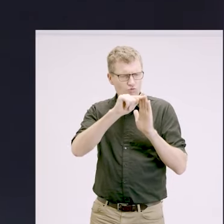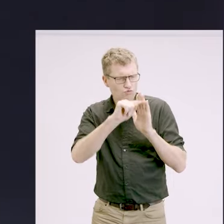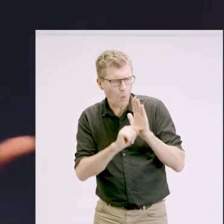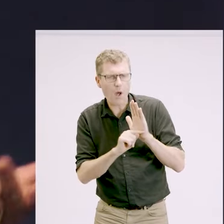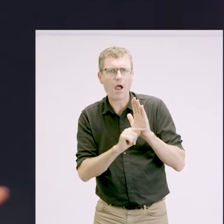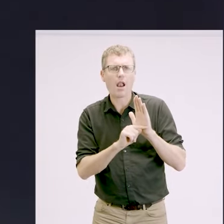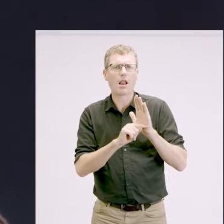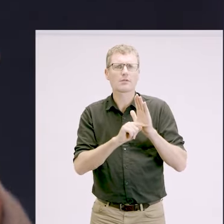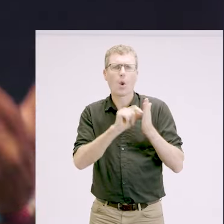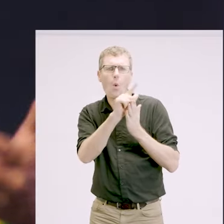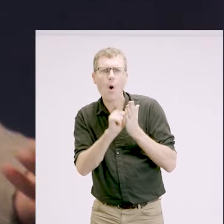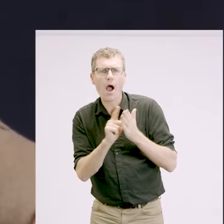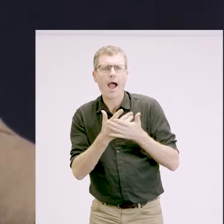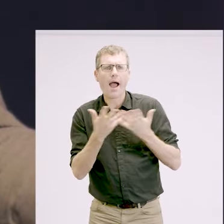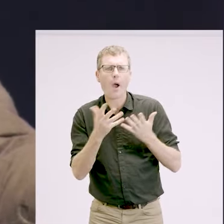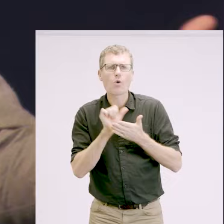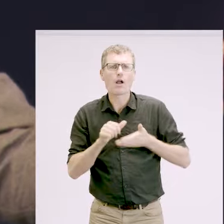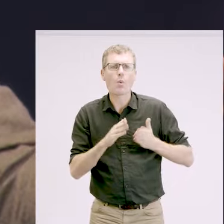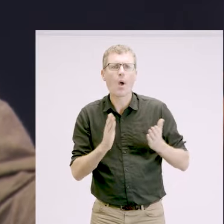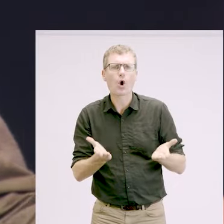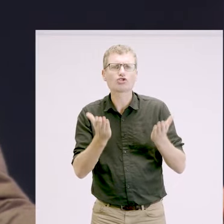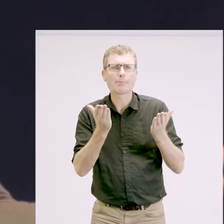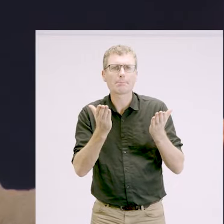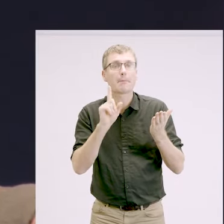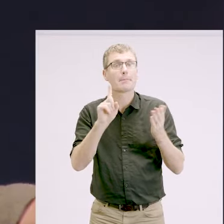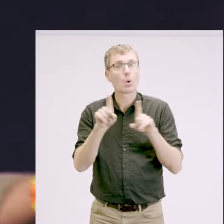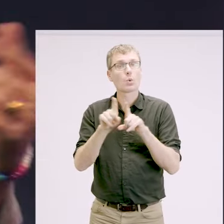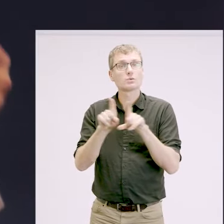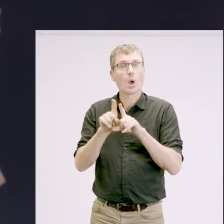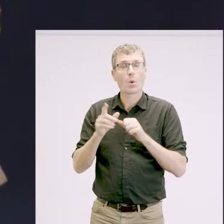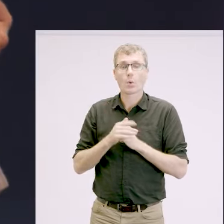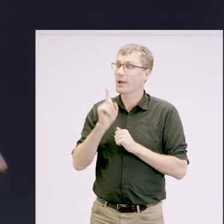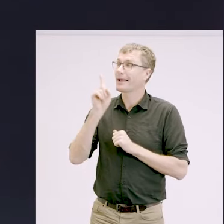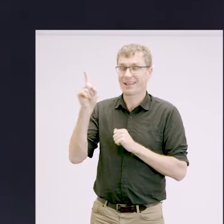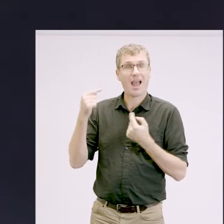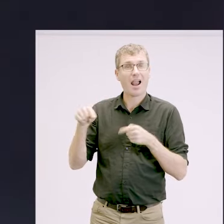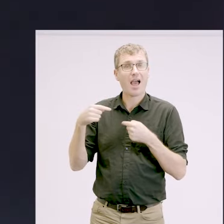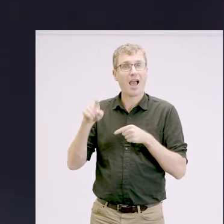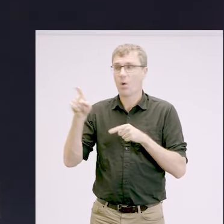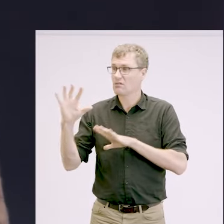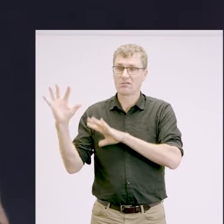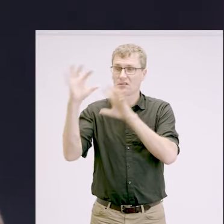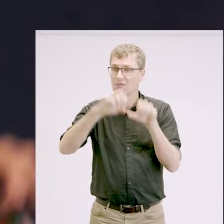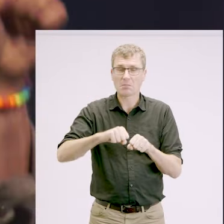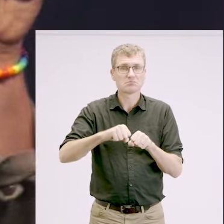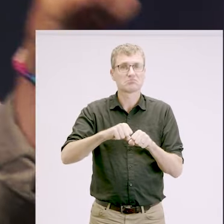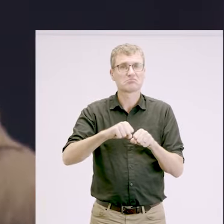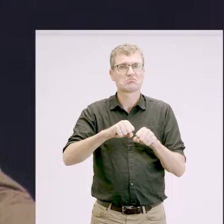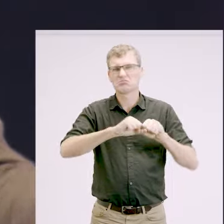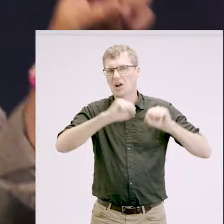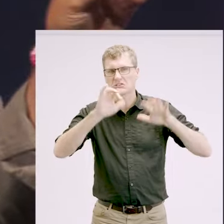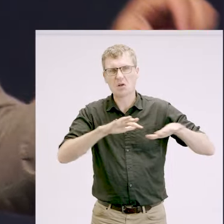and regulations about what right worship is meant to look like. And yet, God also permits that very worship